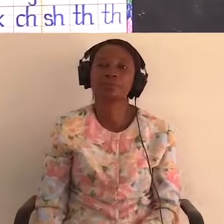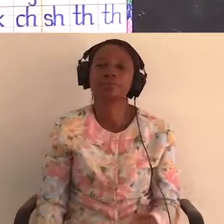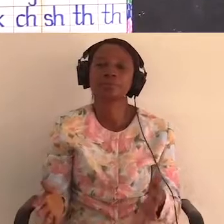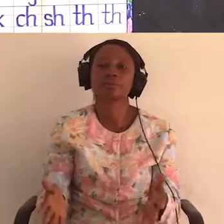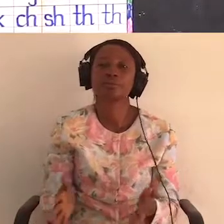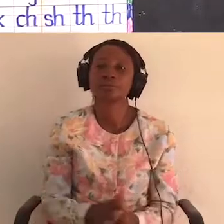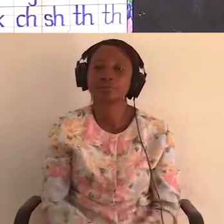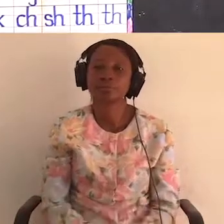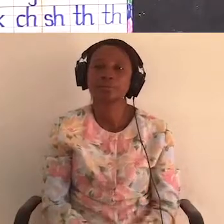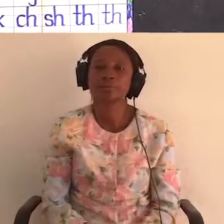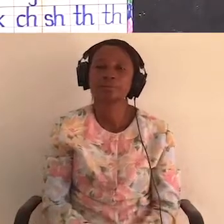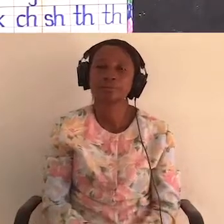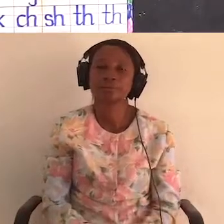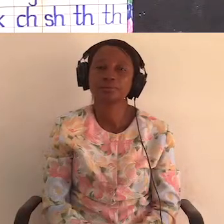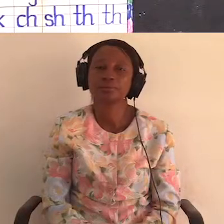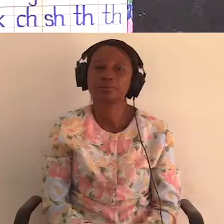Now,